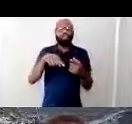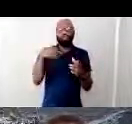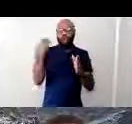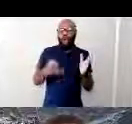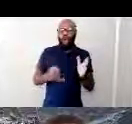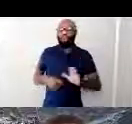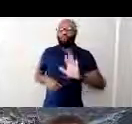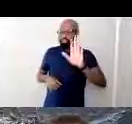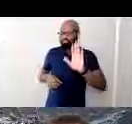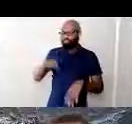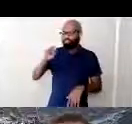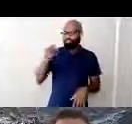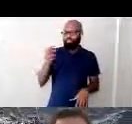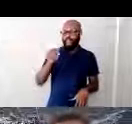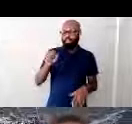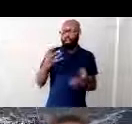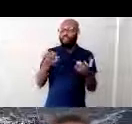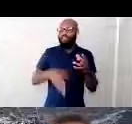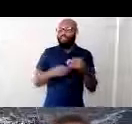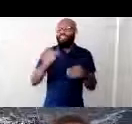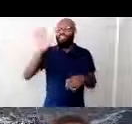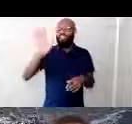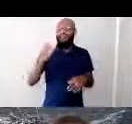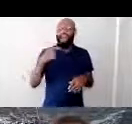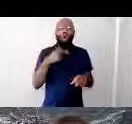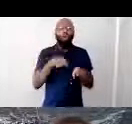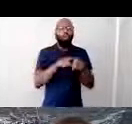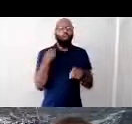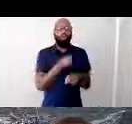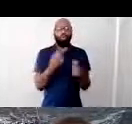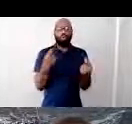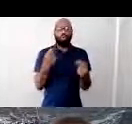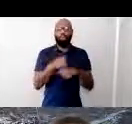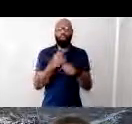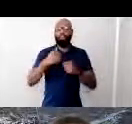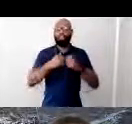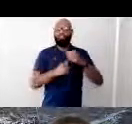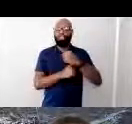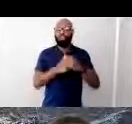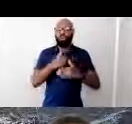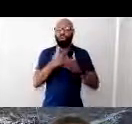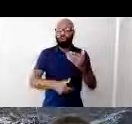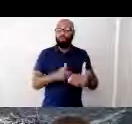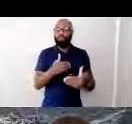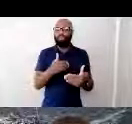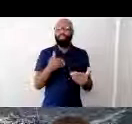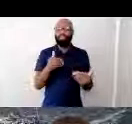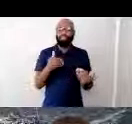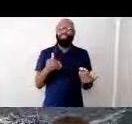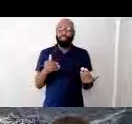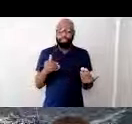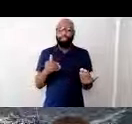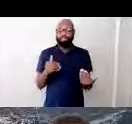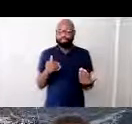that I think it's also what we're doing is creating a structure and a process. So,